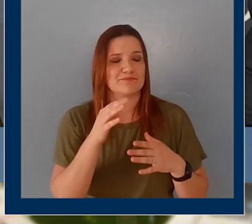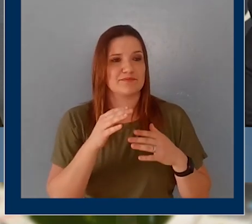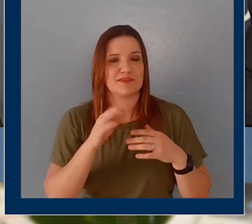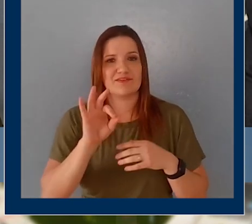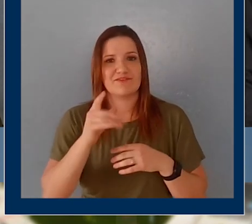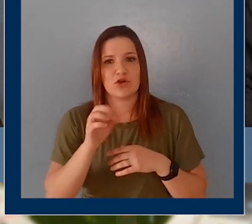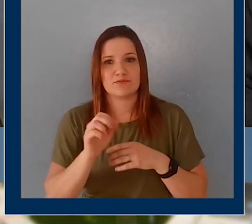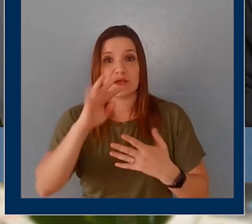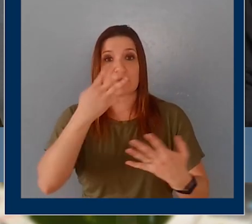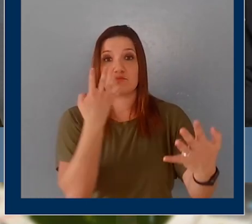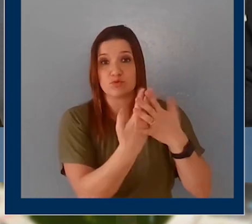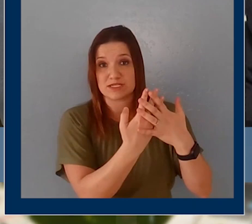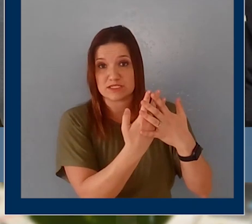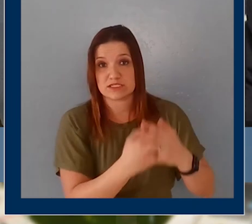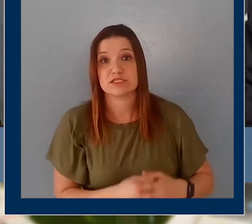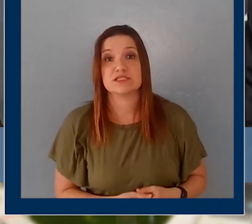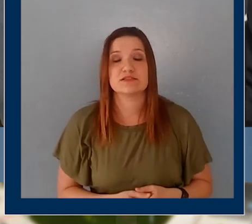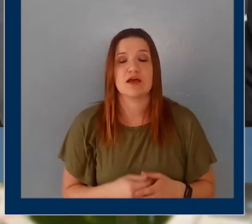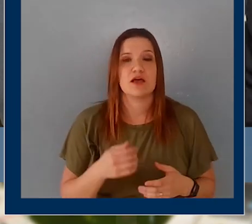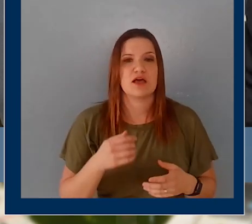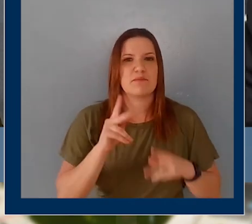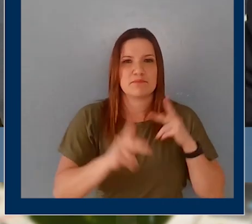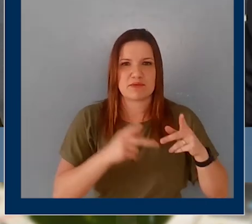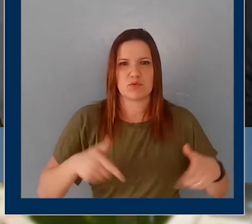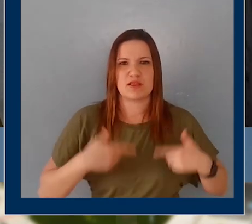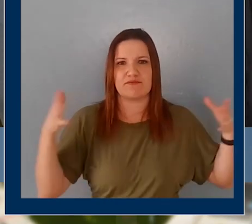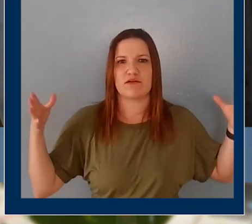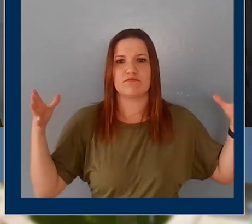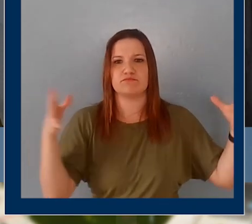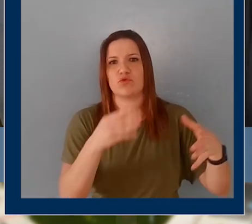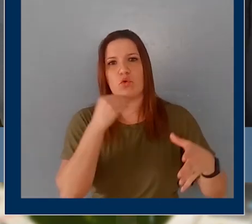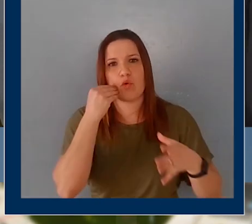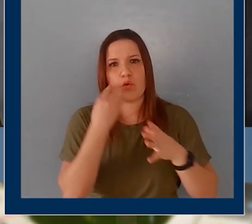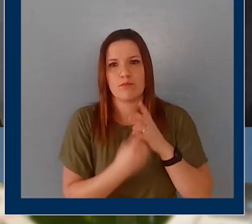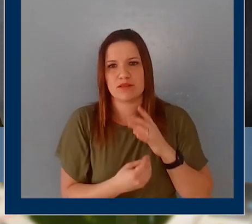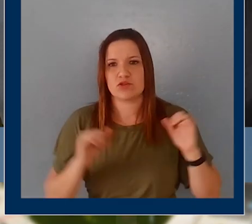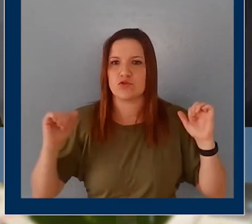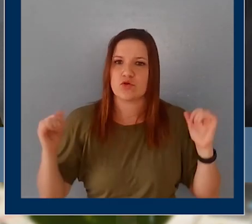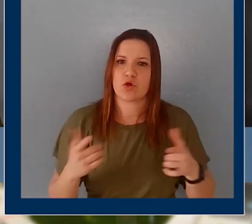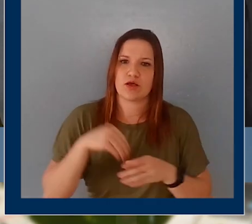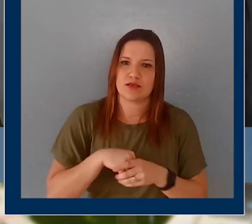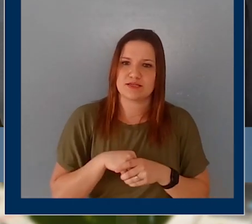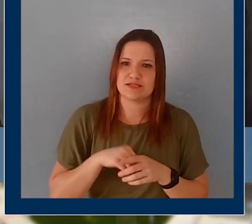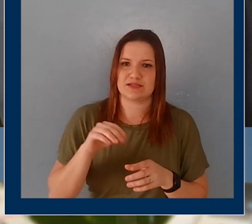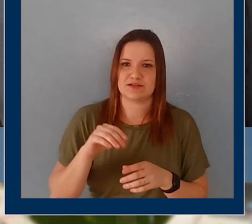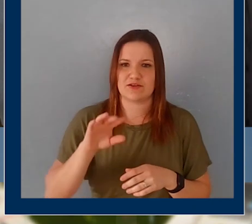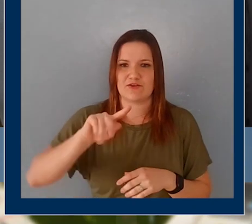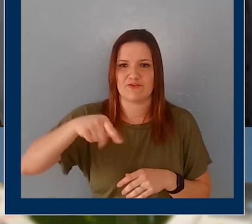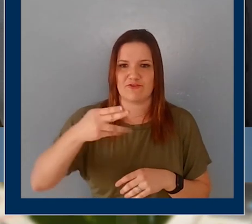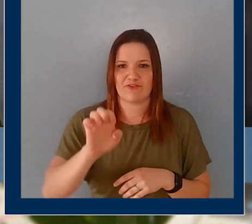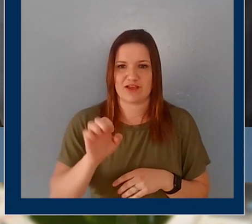congregate living, the homeless, they're all in phase 1B, tier 2. But again,